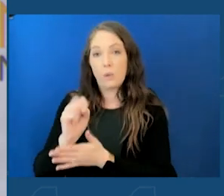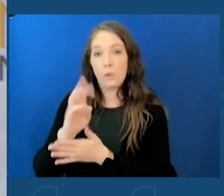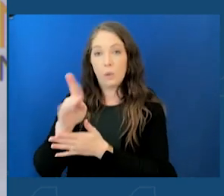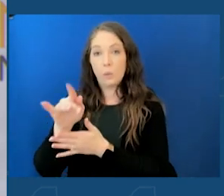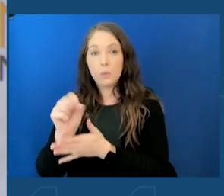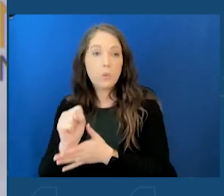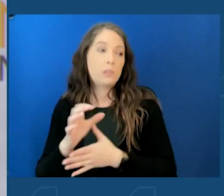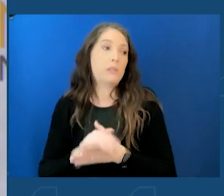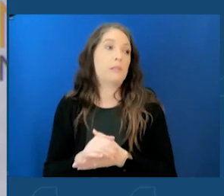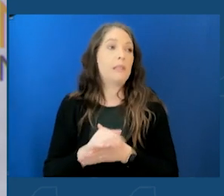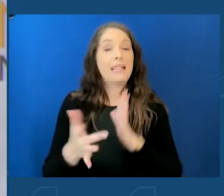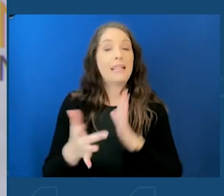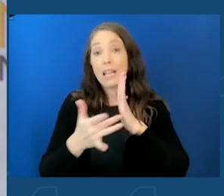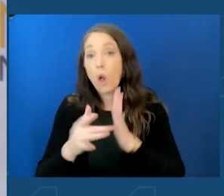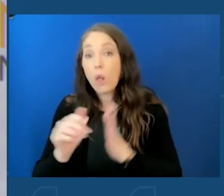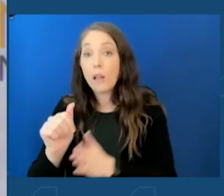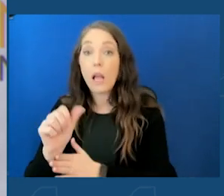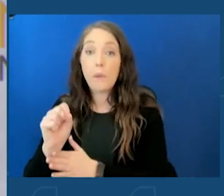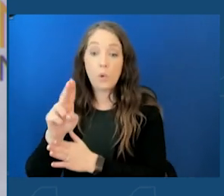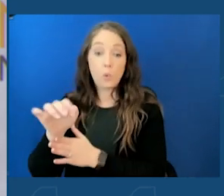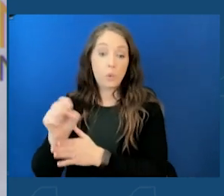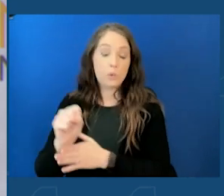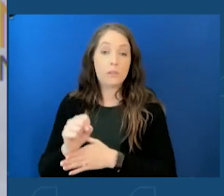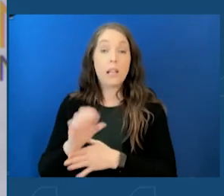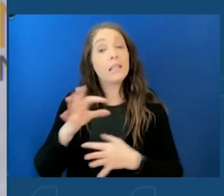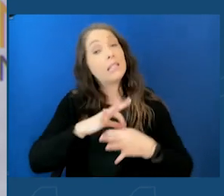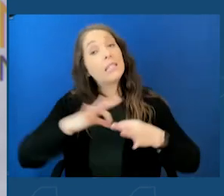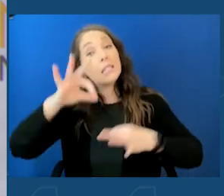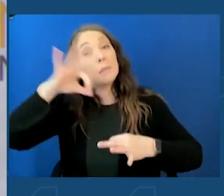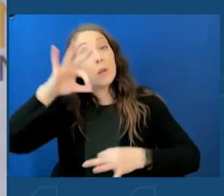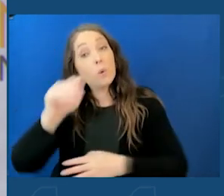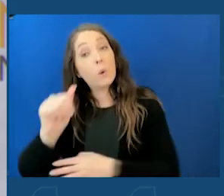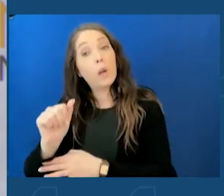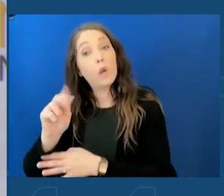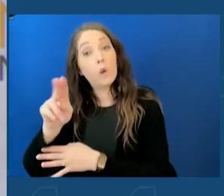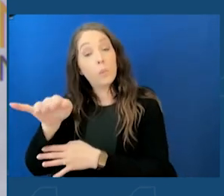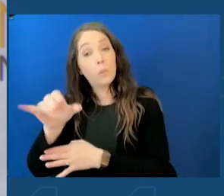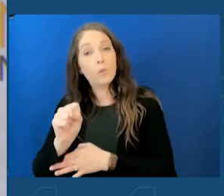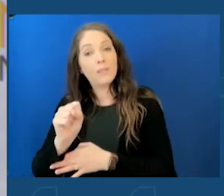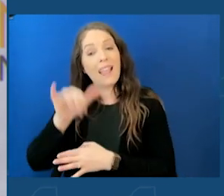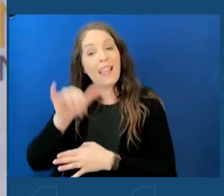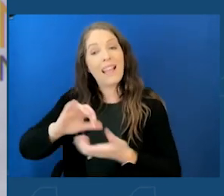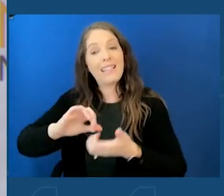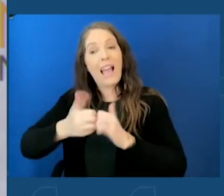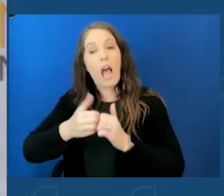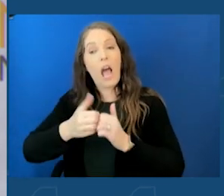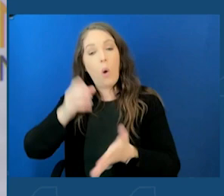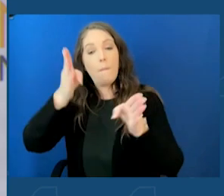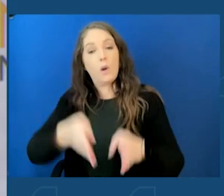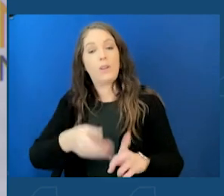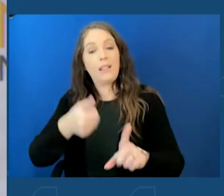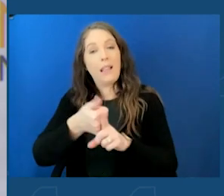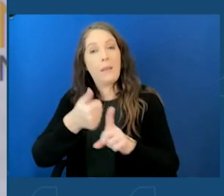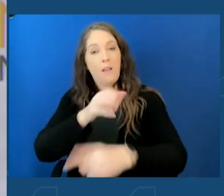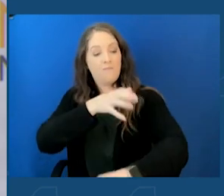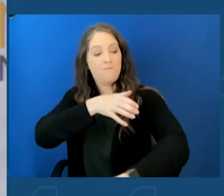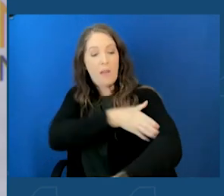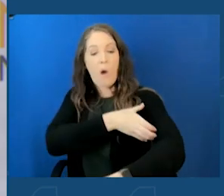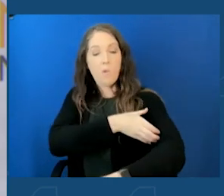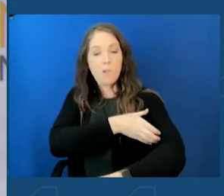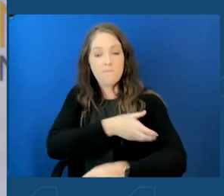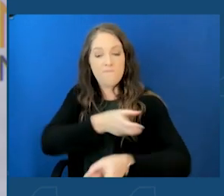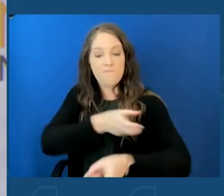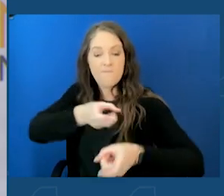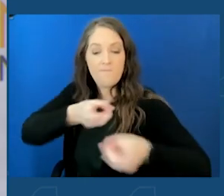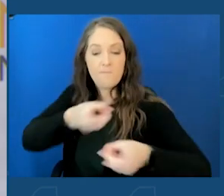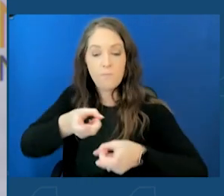those dynamics that play into how someone keeps power and control over another person. All of us, not just